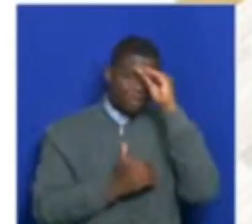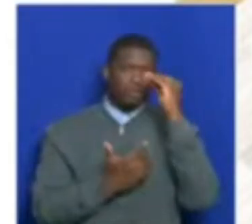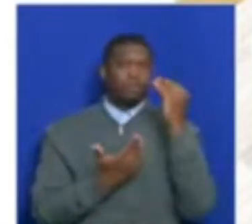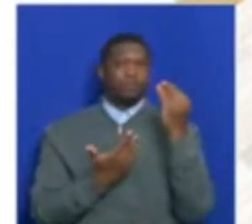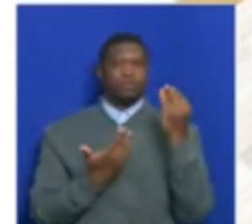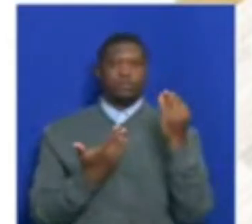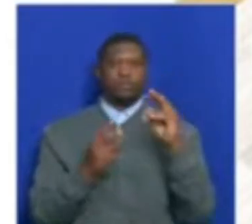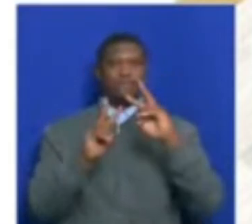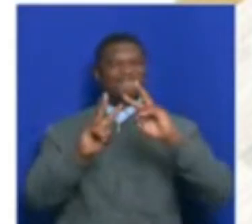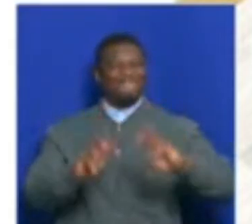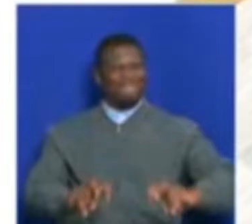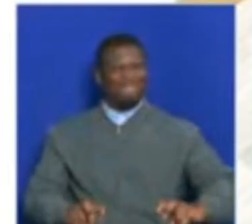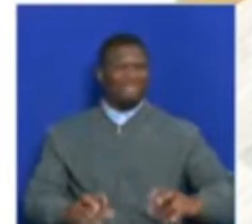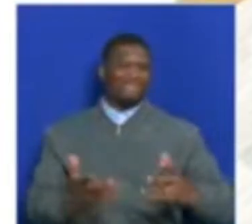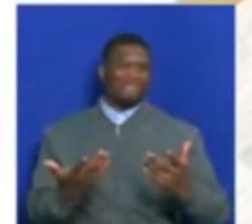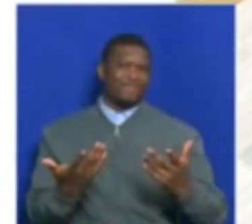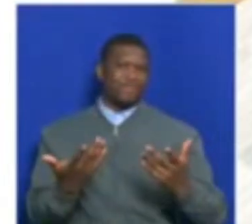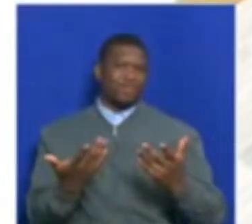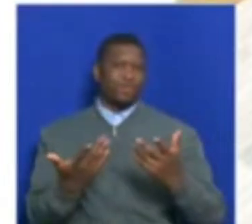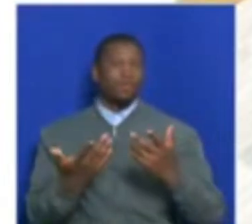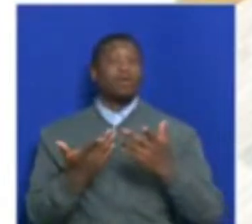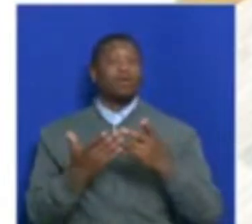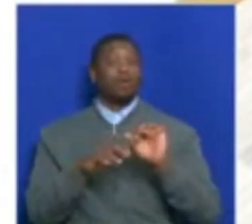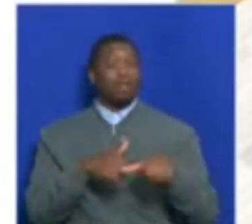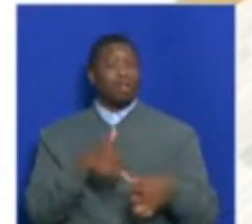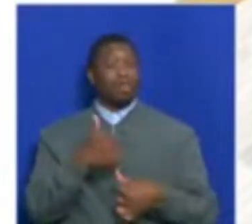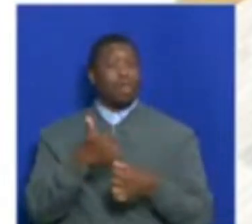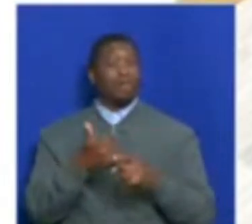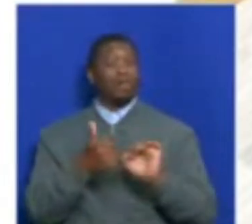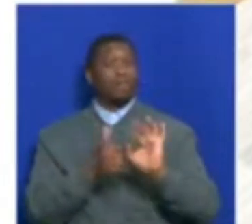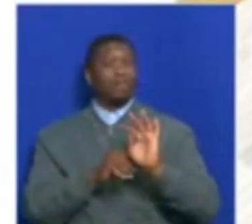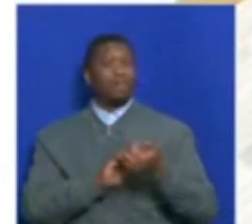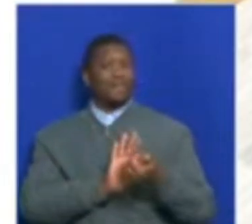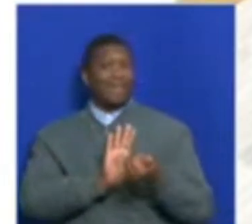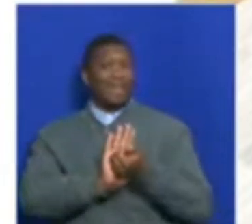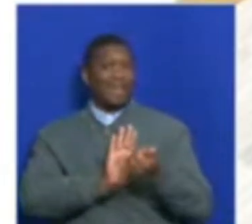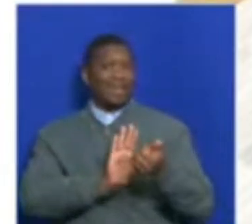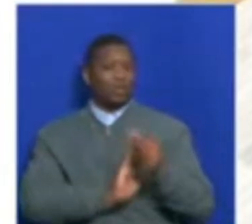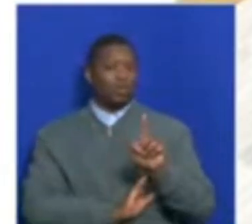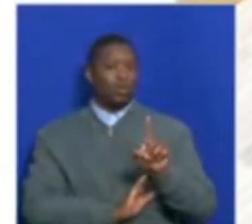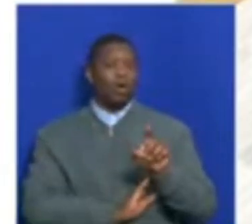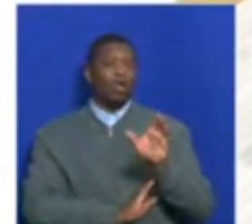Police Investigative Directorate Act 1 of 2011.